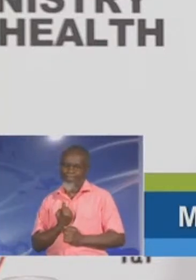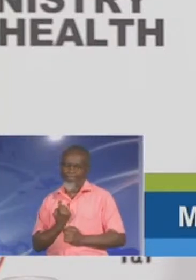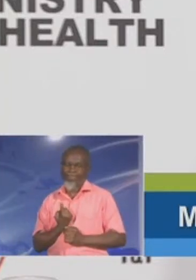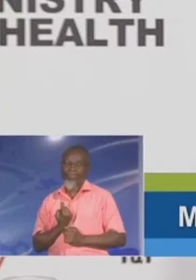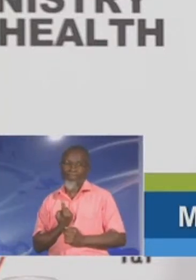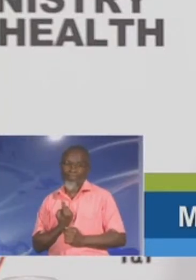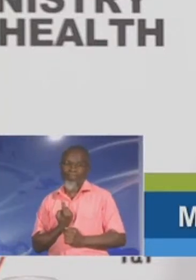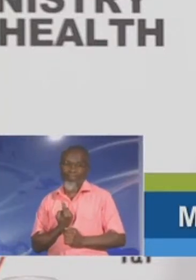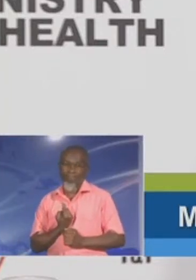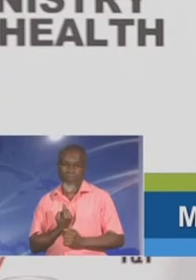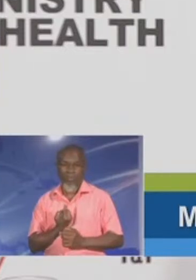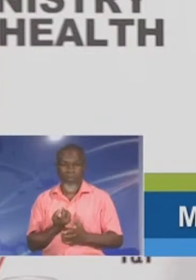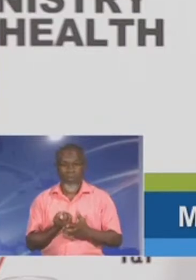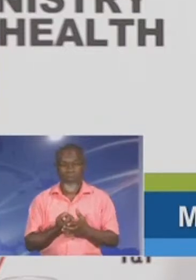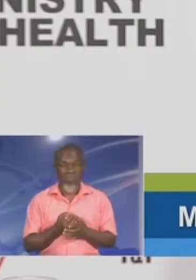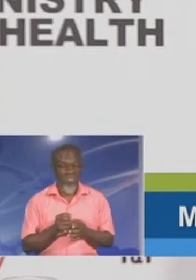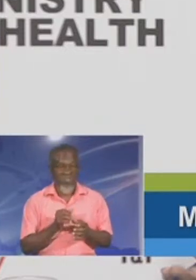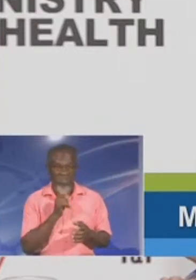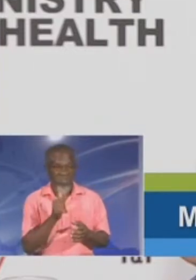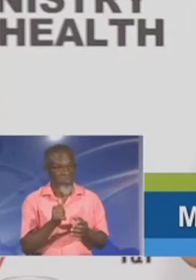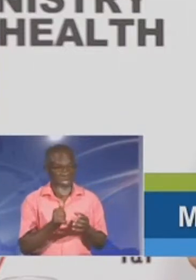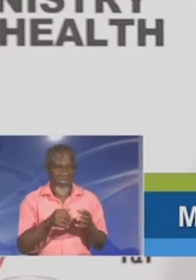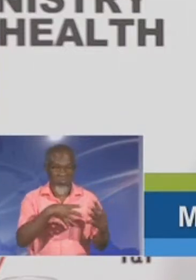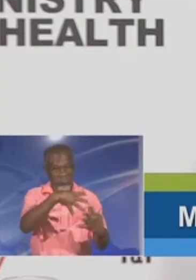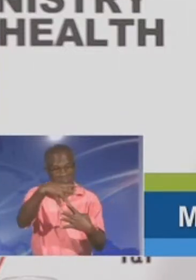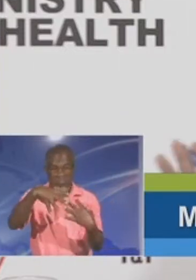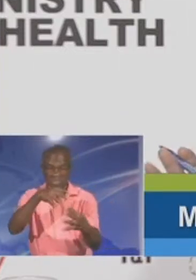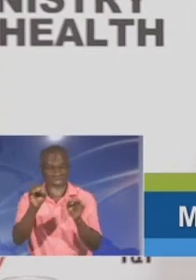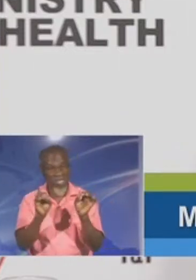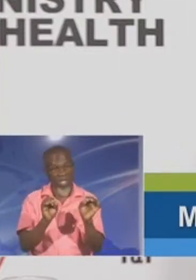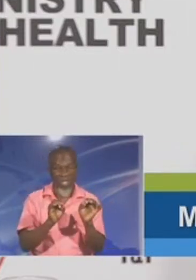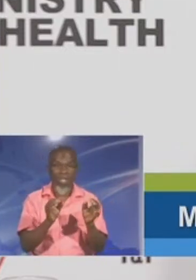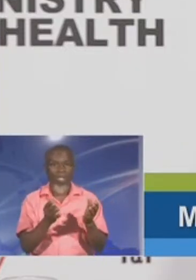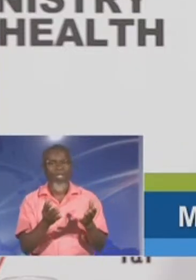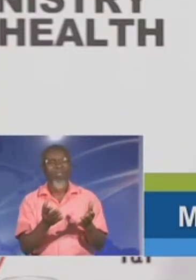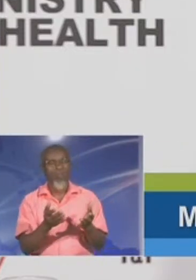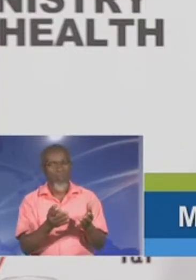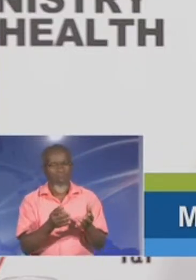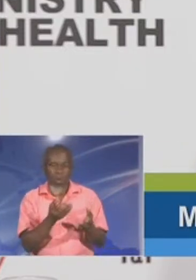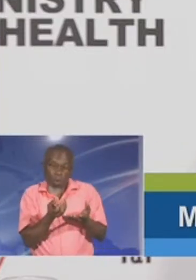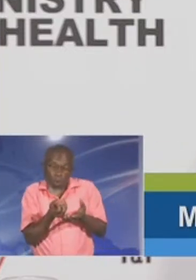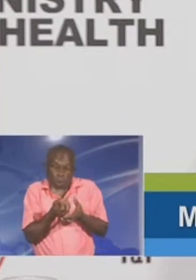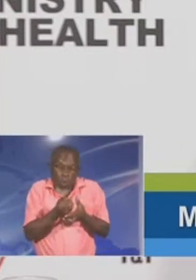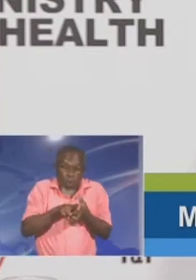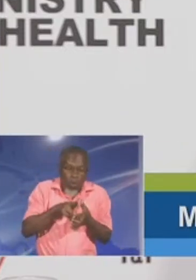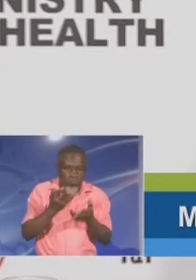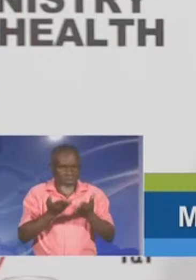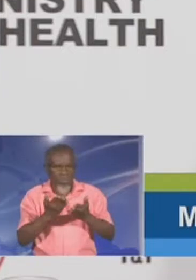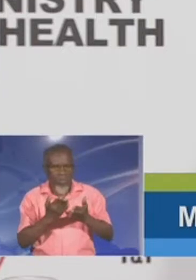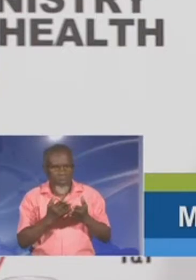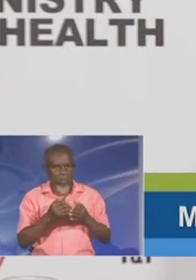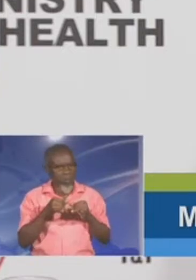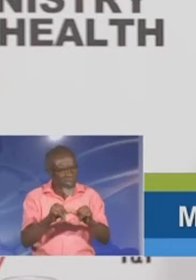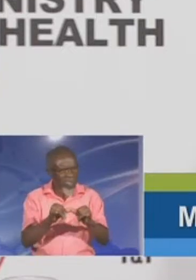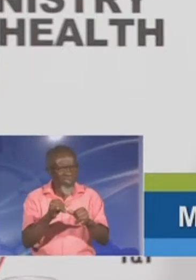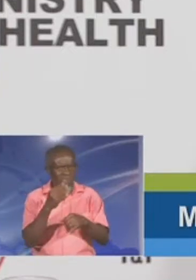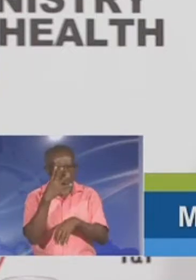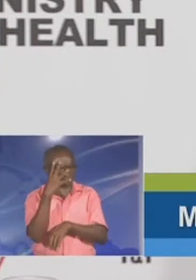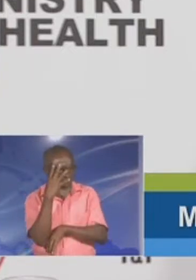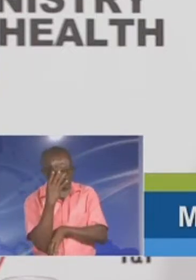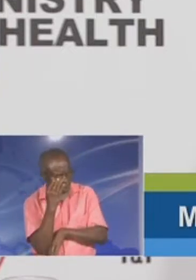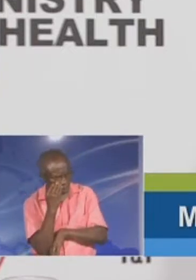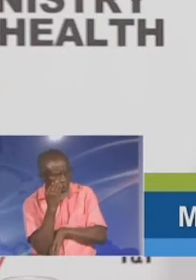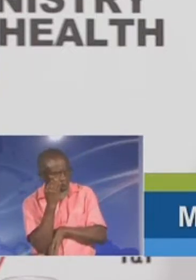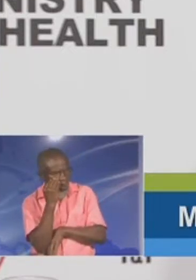socialize with. They may be sleeping all the time, just hide out in their room and just avoid